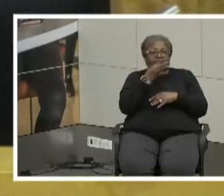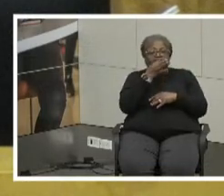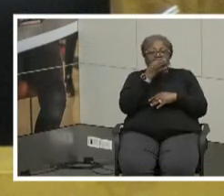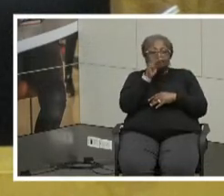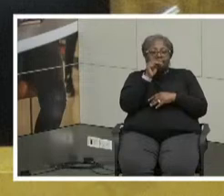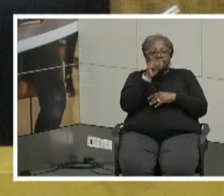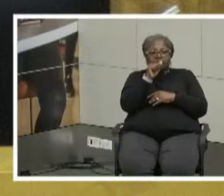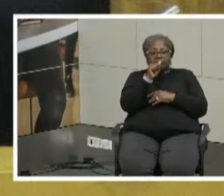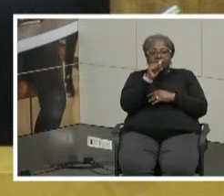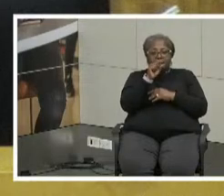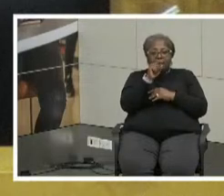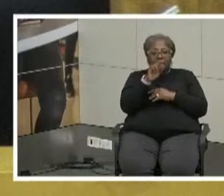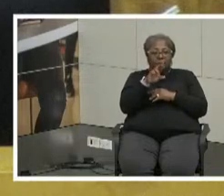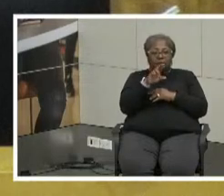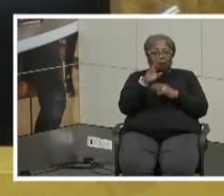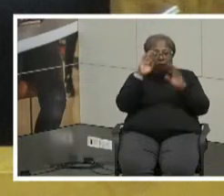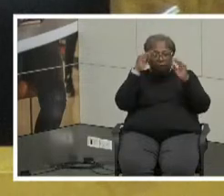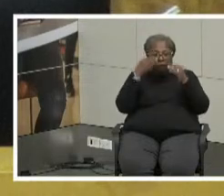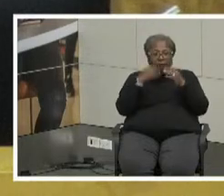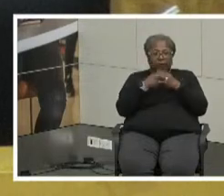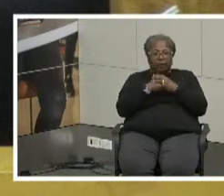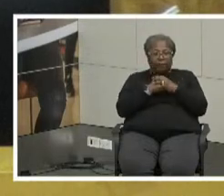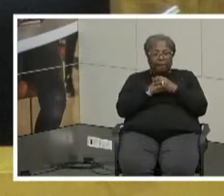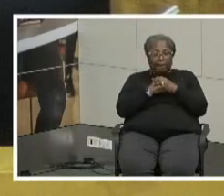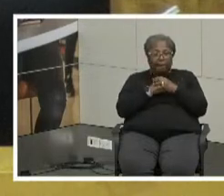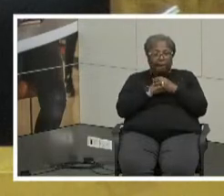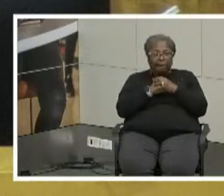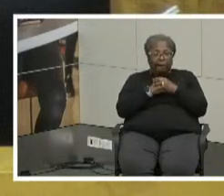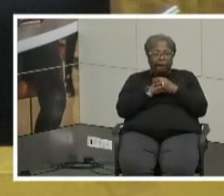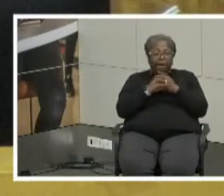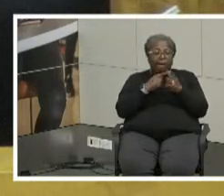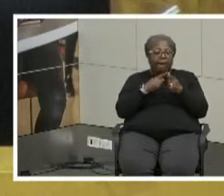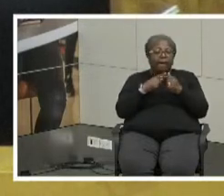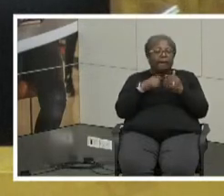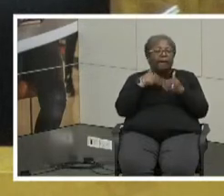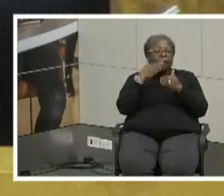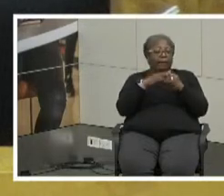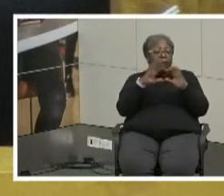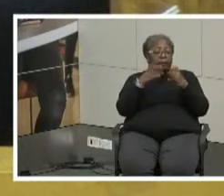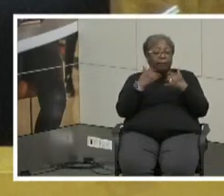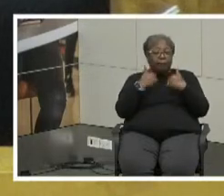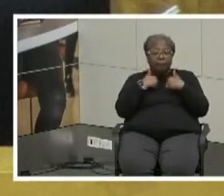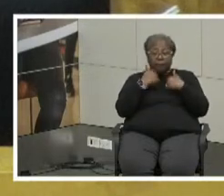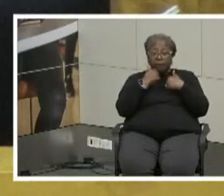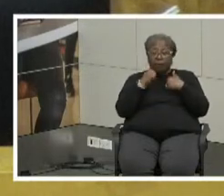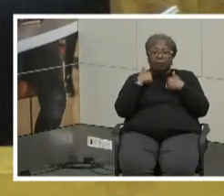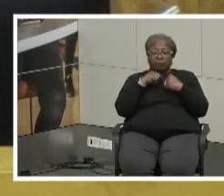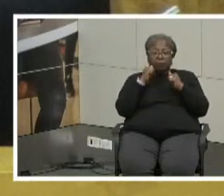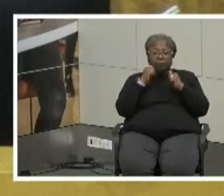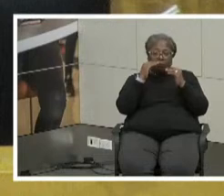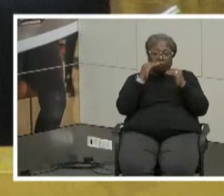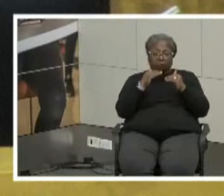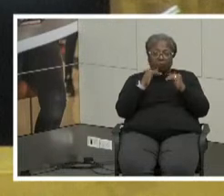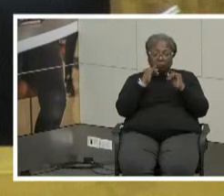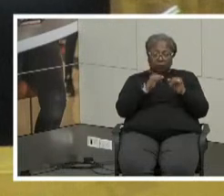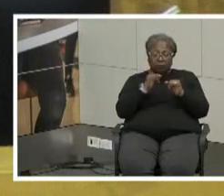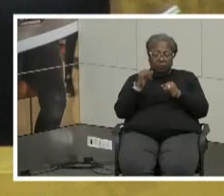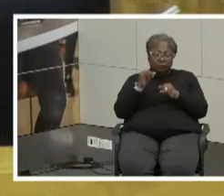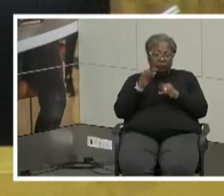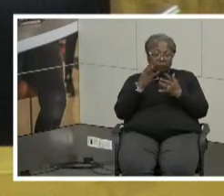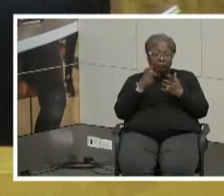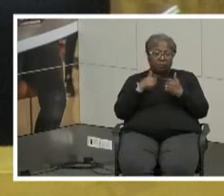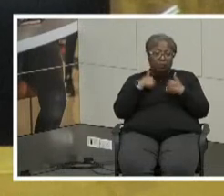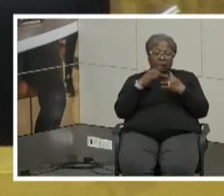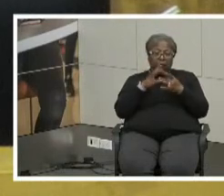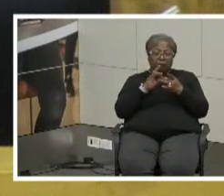in in that category we have achieved 12 points um the next category does anybody we can go through these individually if people want to